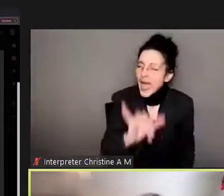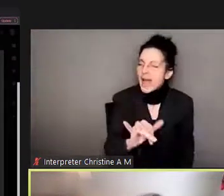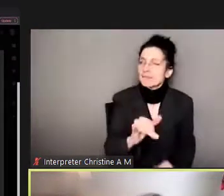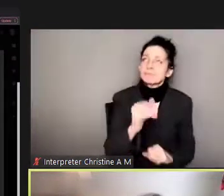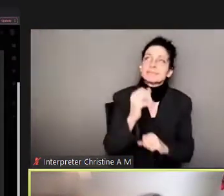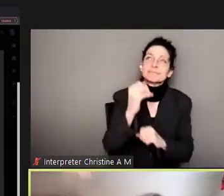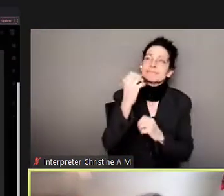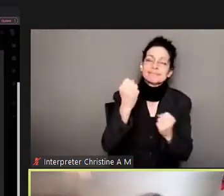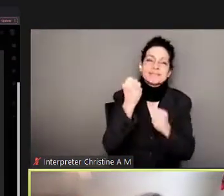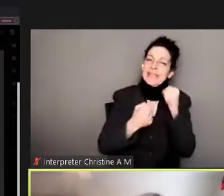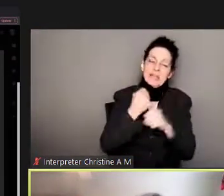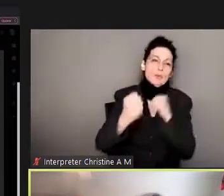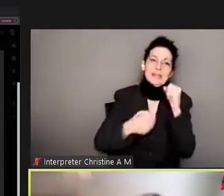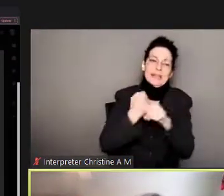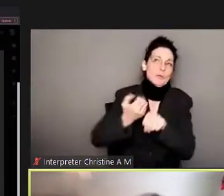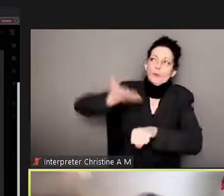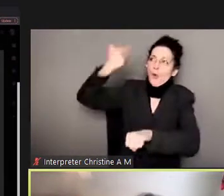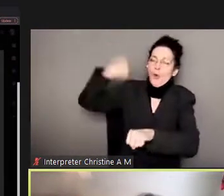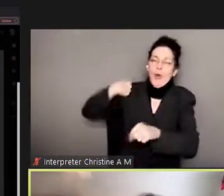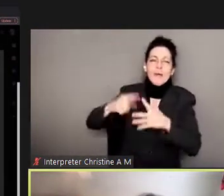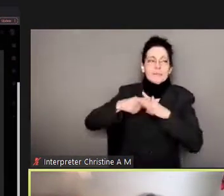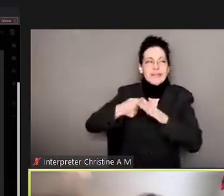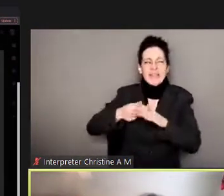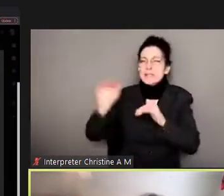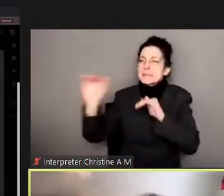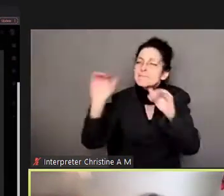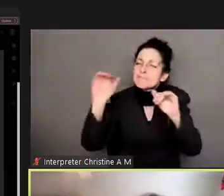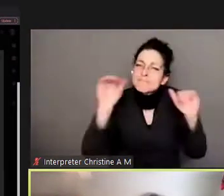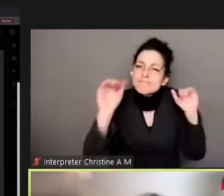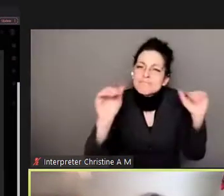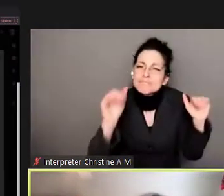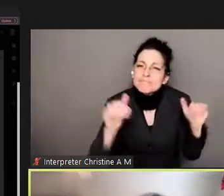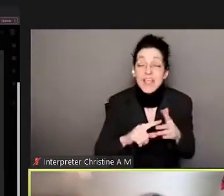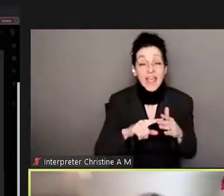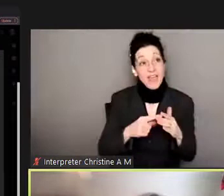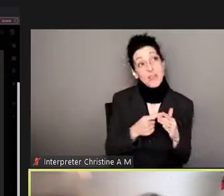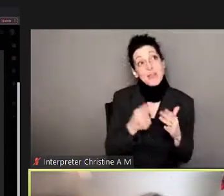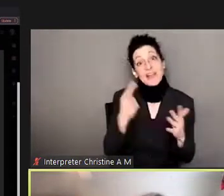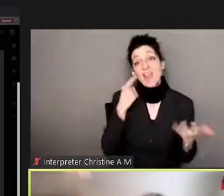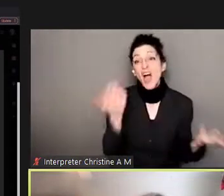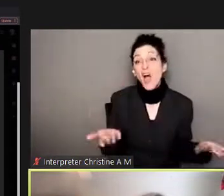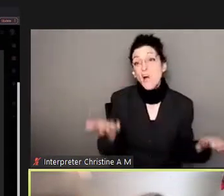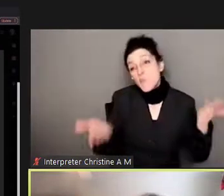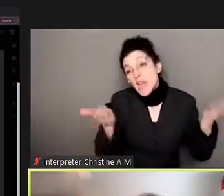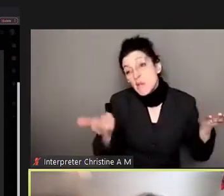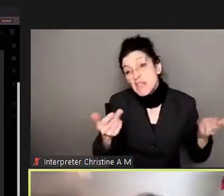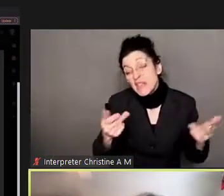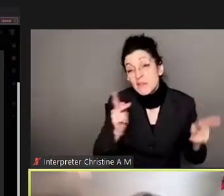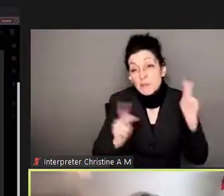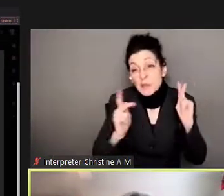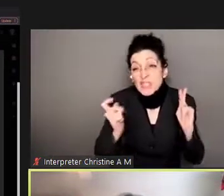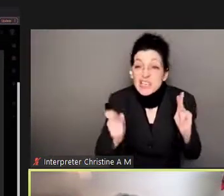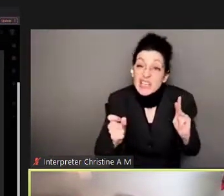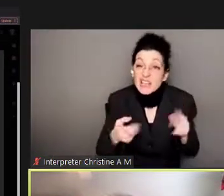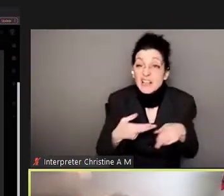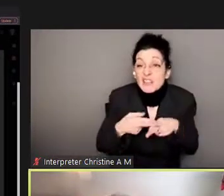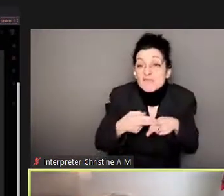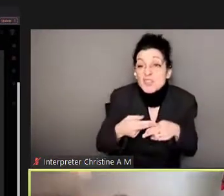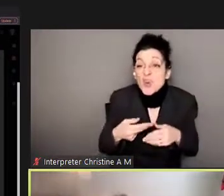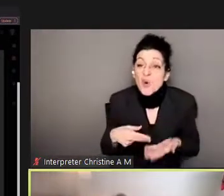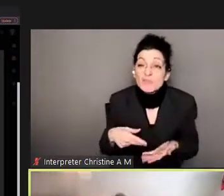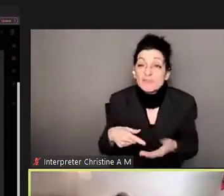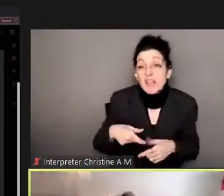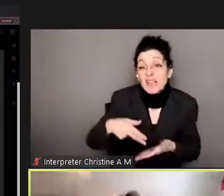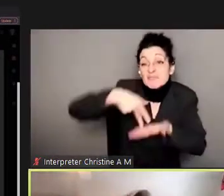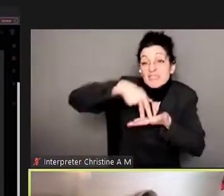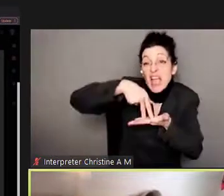it, I was pretty much just thinking like, oh, if people need to stim, they can stim. If they need to put their feet up, they can put their feet